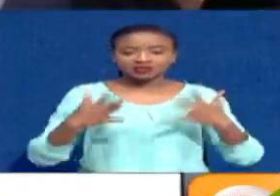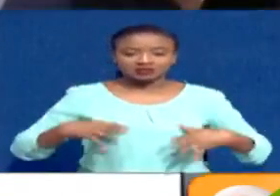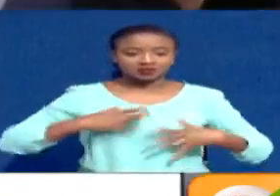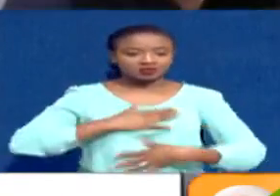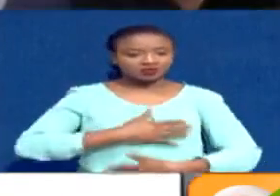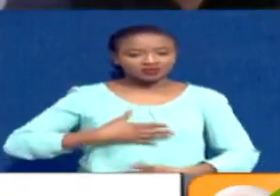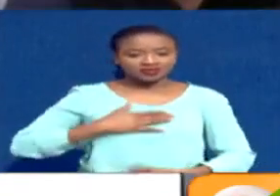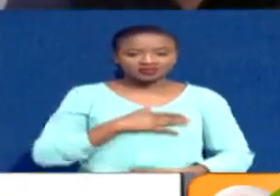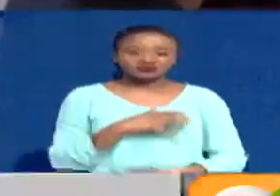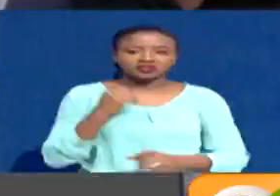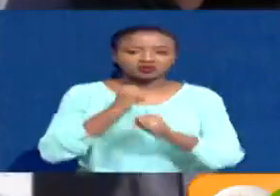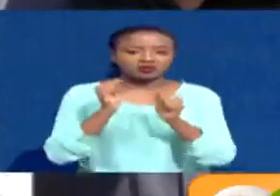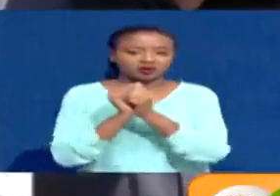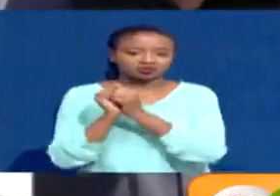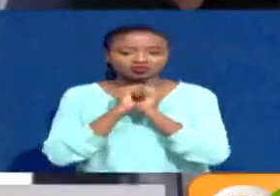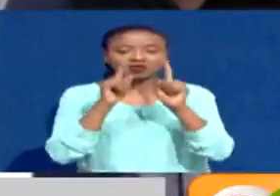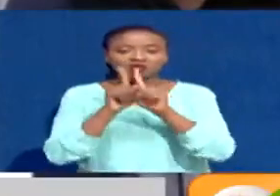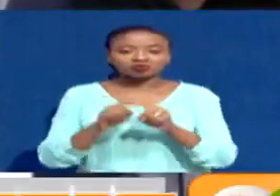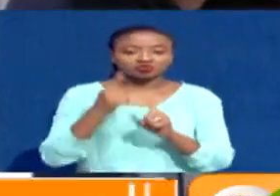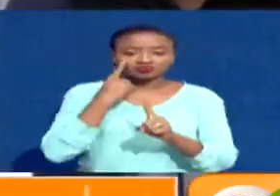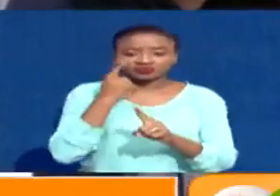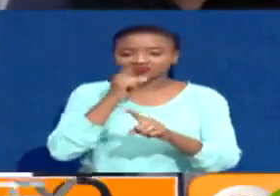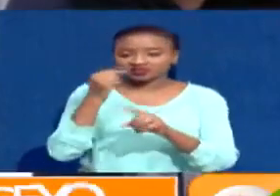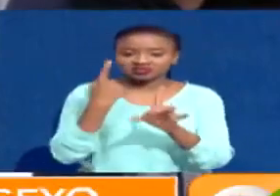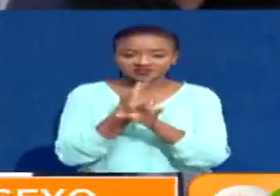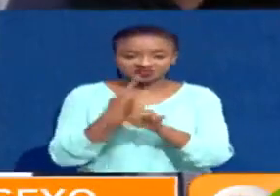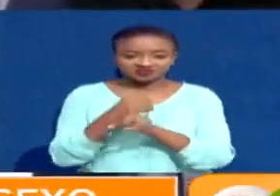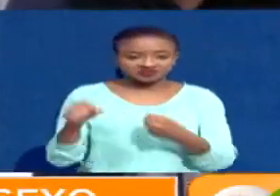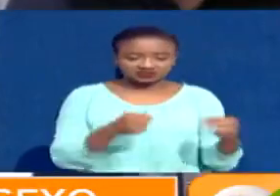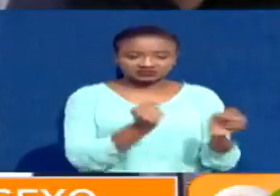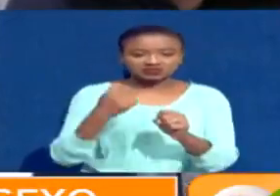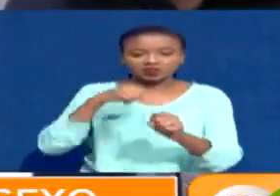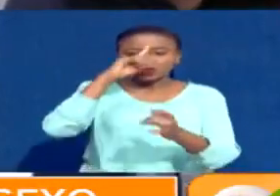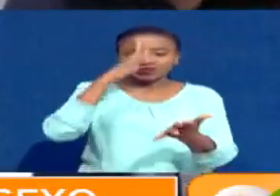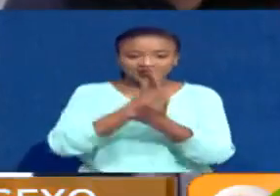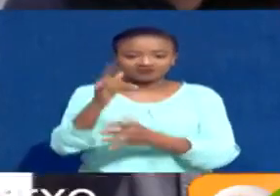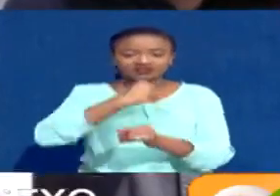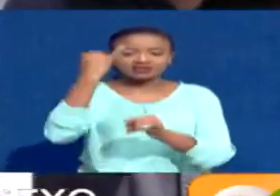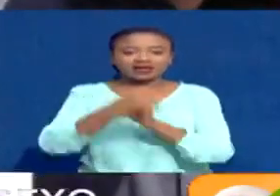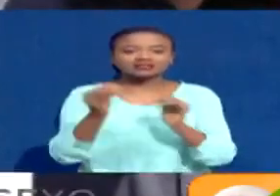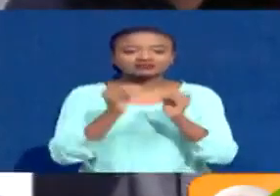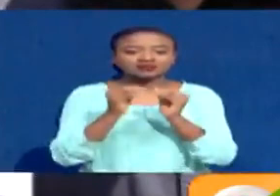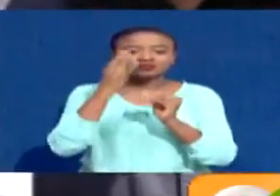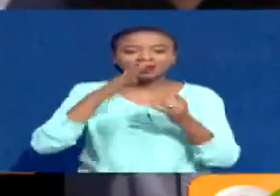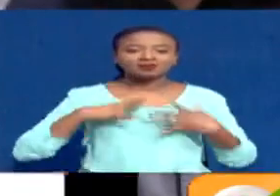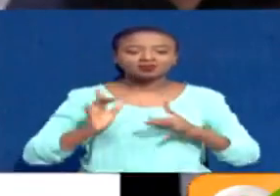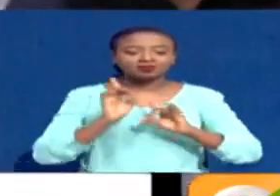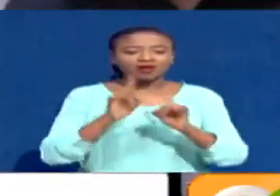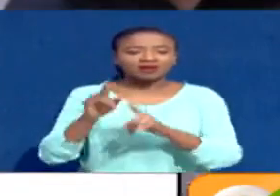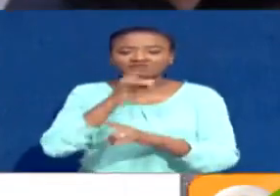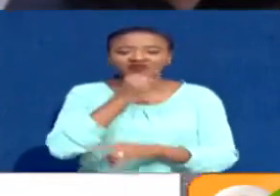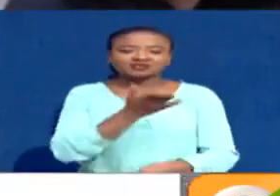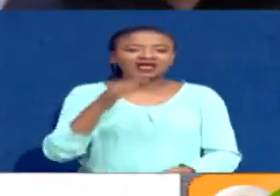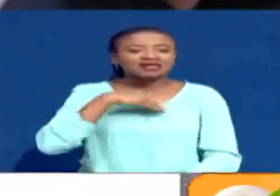kuridhiana. From the strategies that are being put in place, we believe this is the last meeting we will come here because people have died. We can only now come here to inspect the